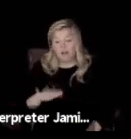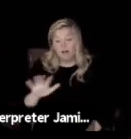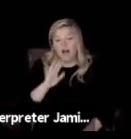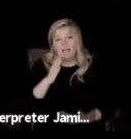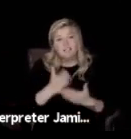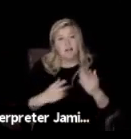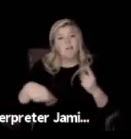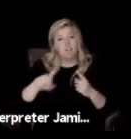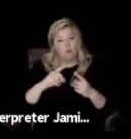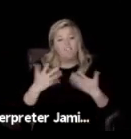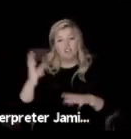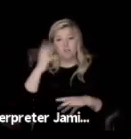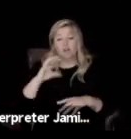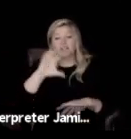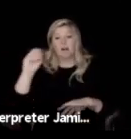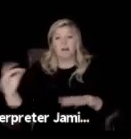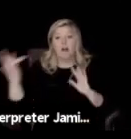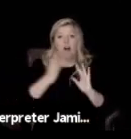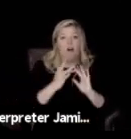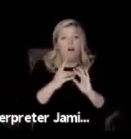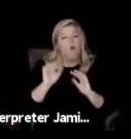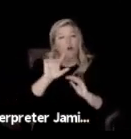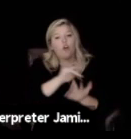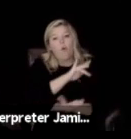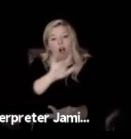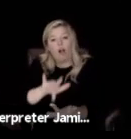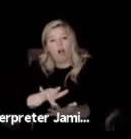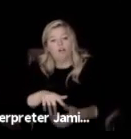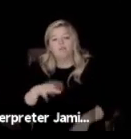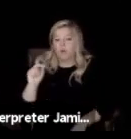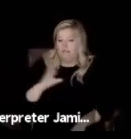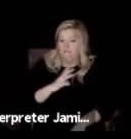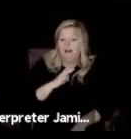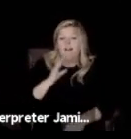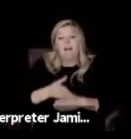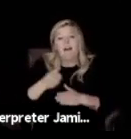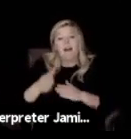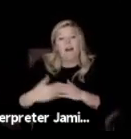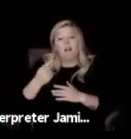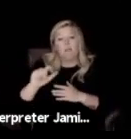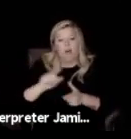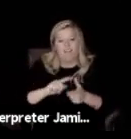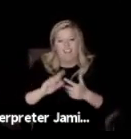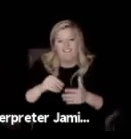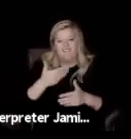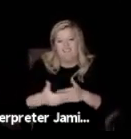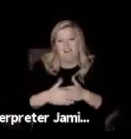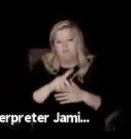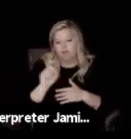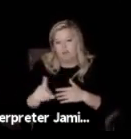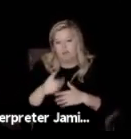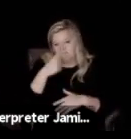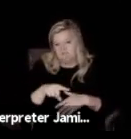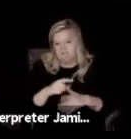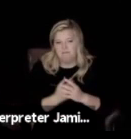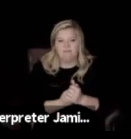been approached, some of you haven't. 50-50. Okay, perfect. Can we end this poll and go to the next question, please? This is good. 50-50.